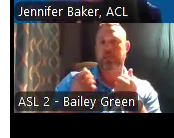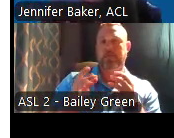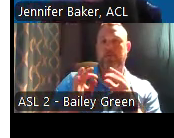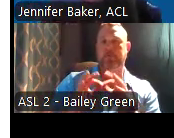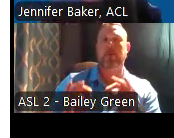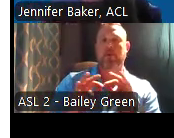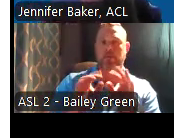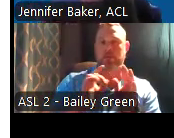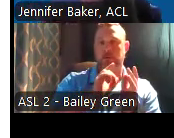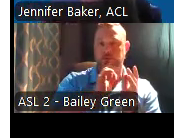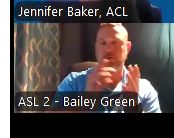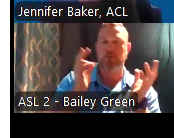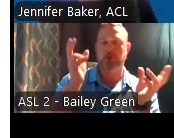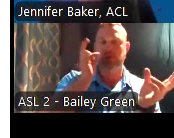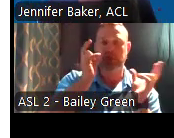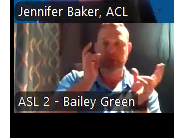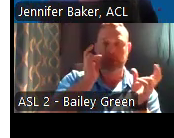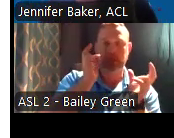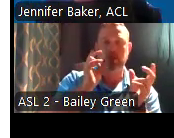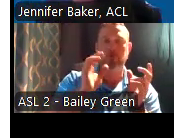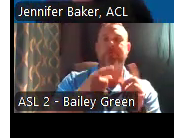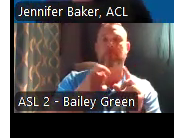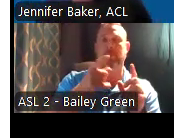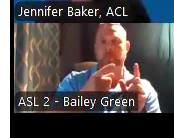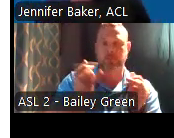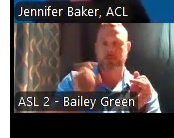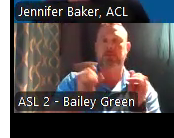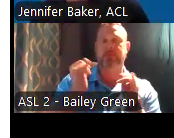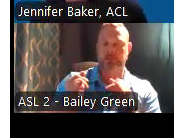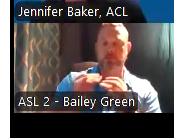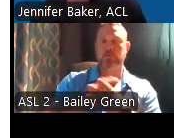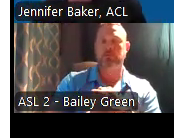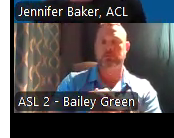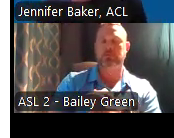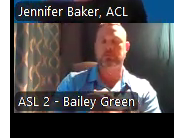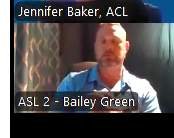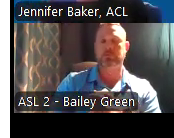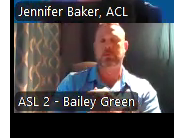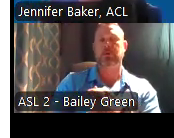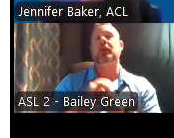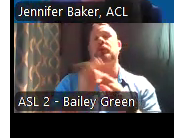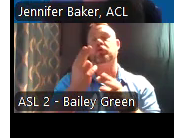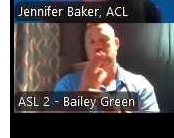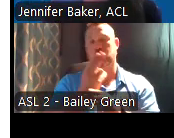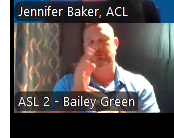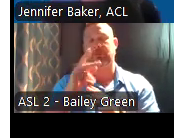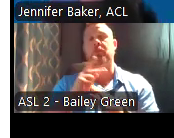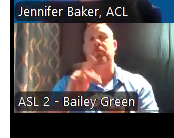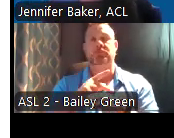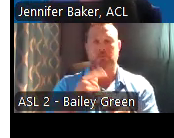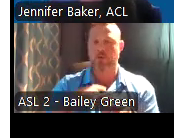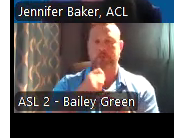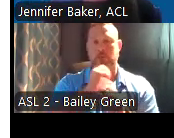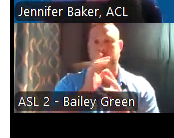need to make sure that we're hearing from older adults themselves and really deploying the principle of nothing about